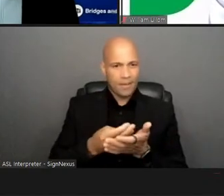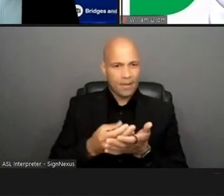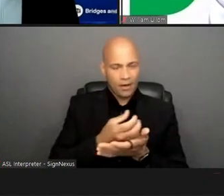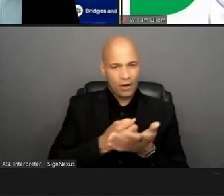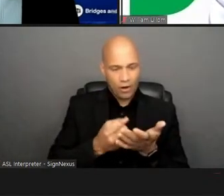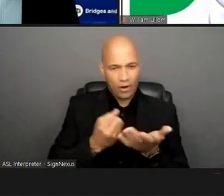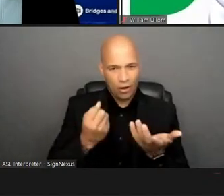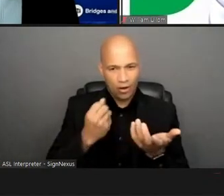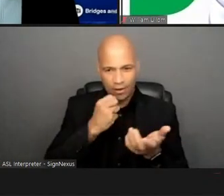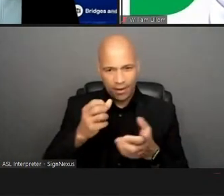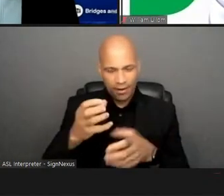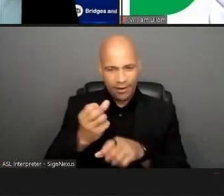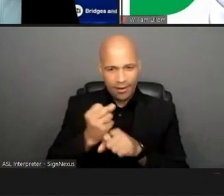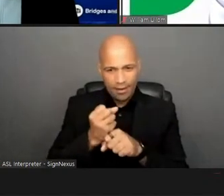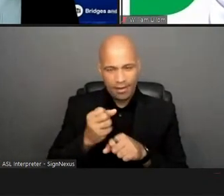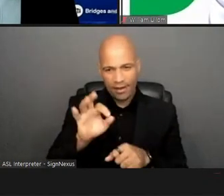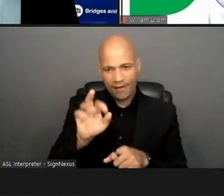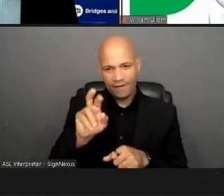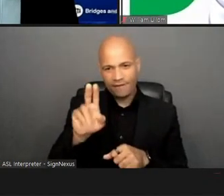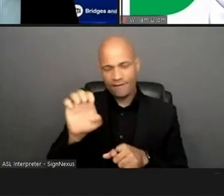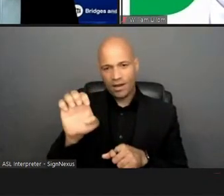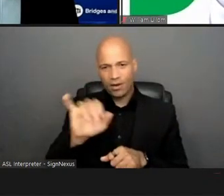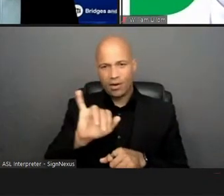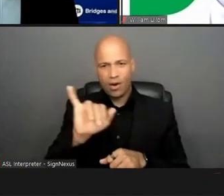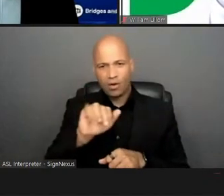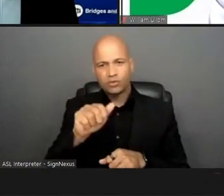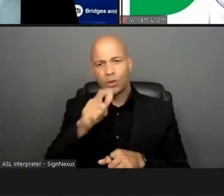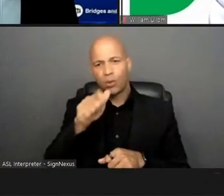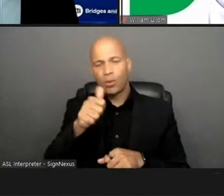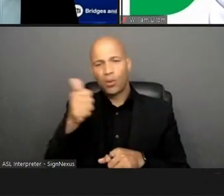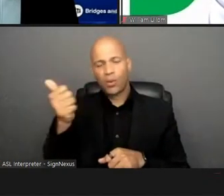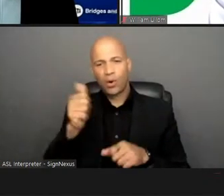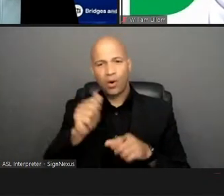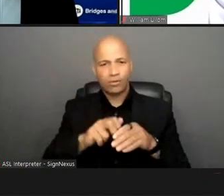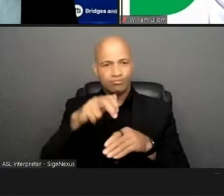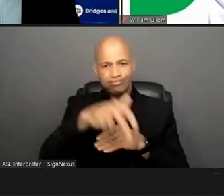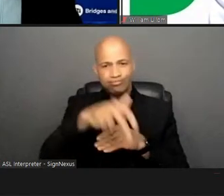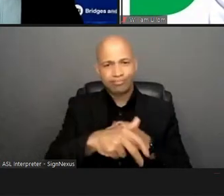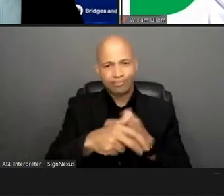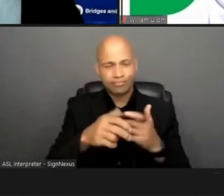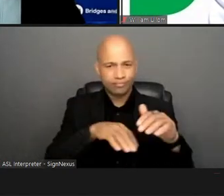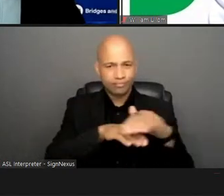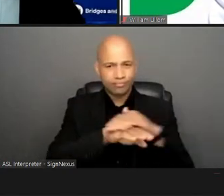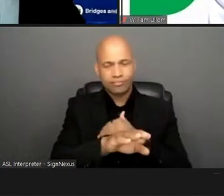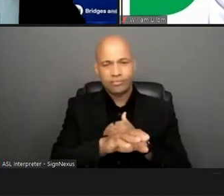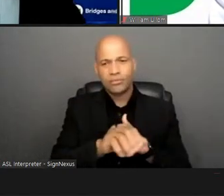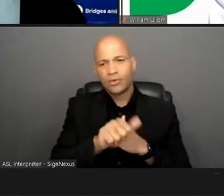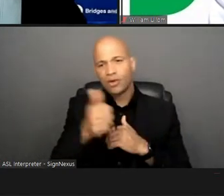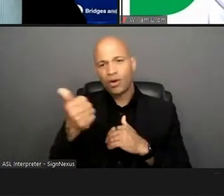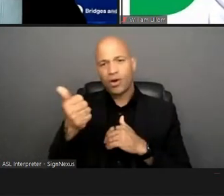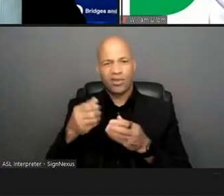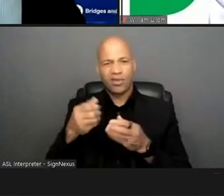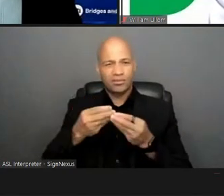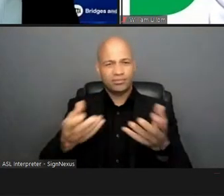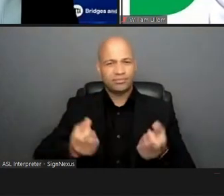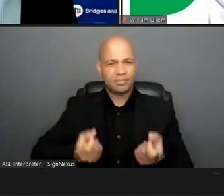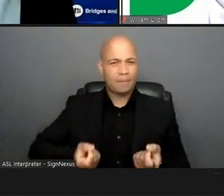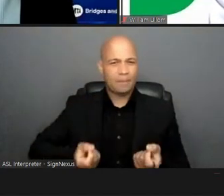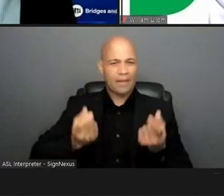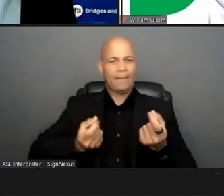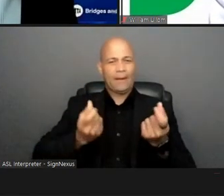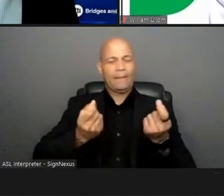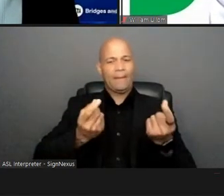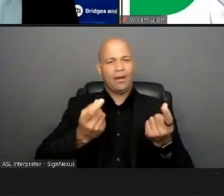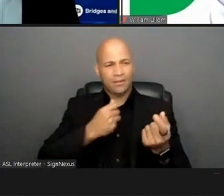might also considering Prosecuting criminals who beat fares or look elsewhere such as overt abuse and overtime pay and other sources of wasteful spending instead of hitting